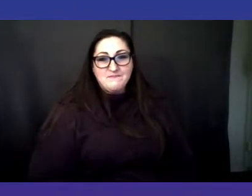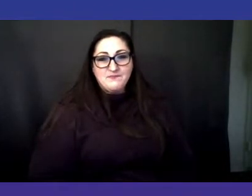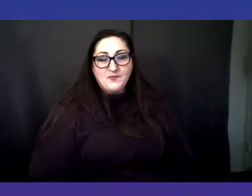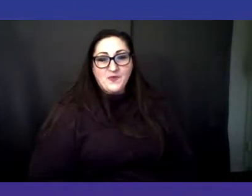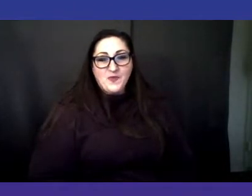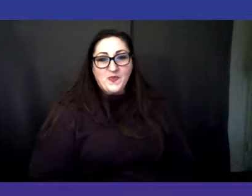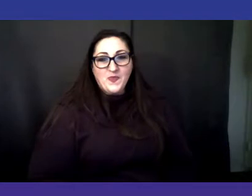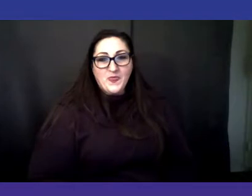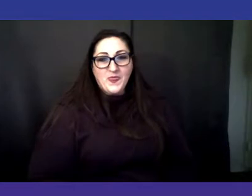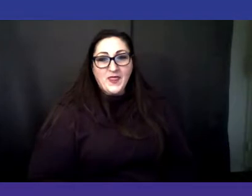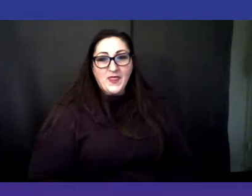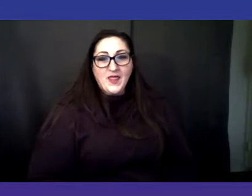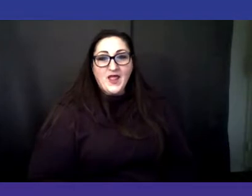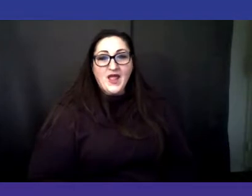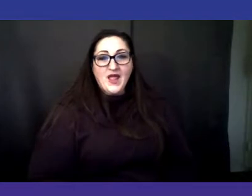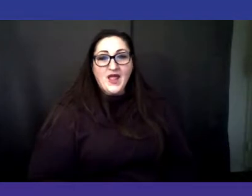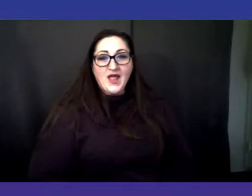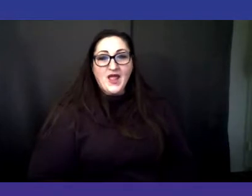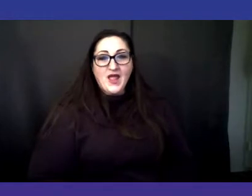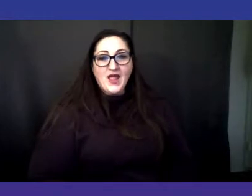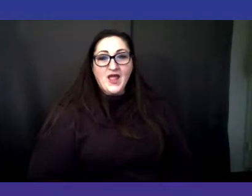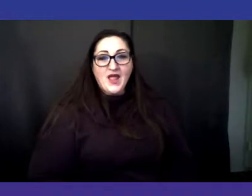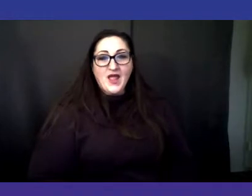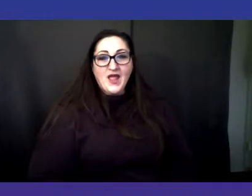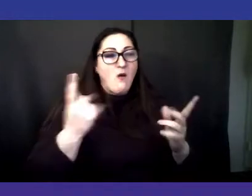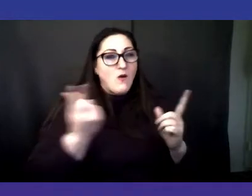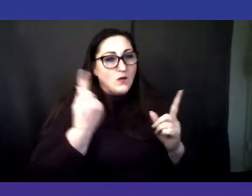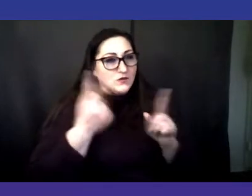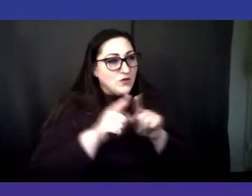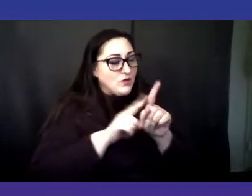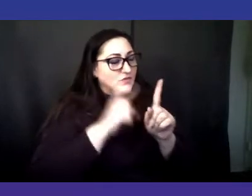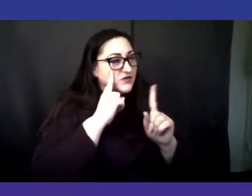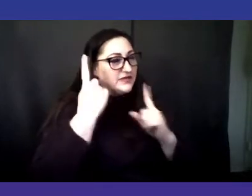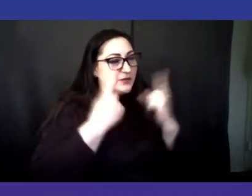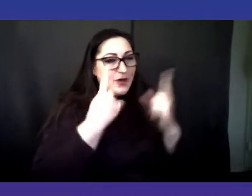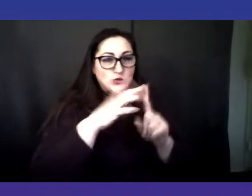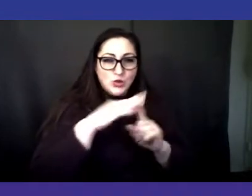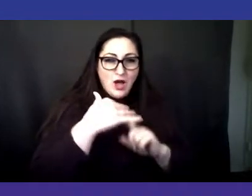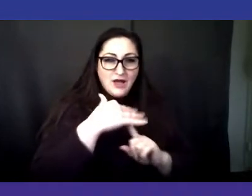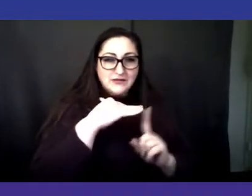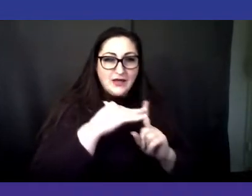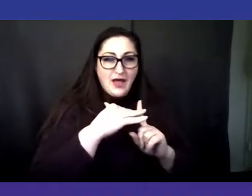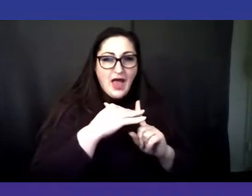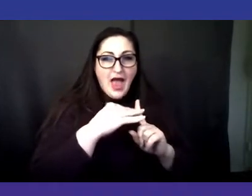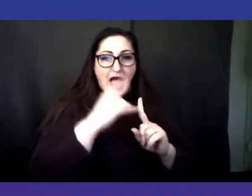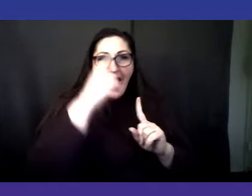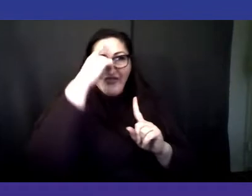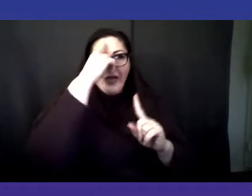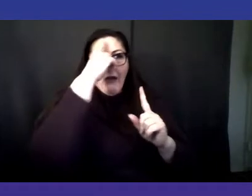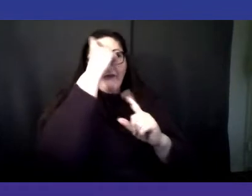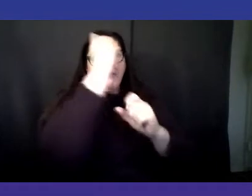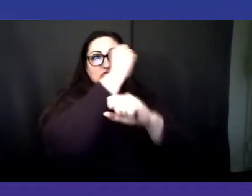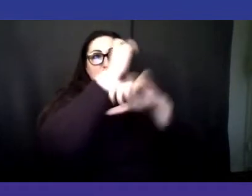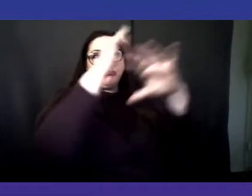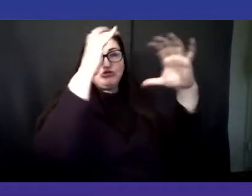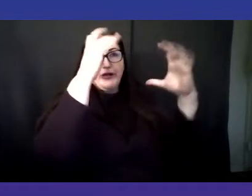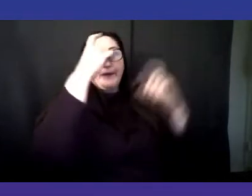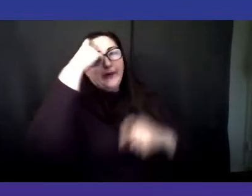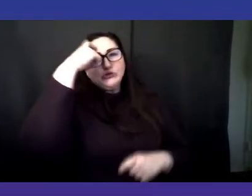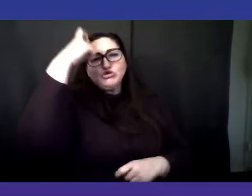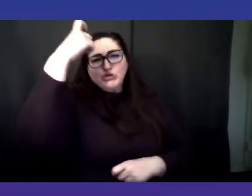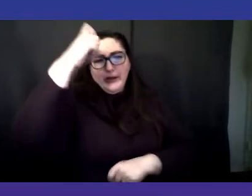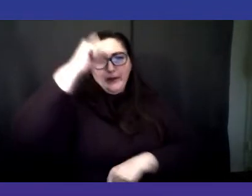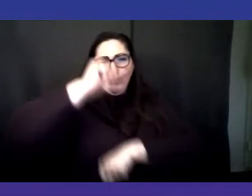also contextualize. I realize I didn't say this. I think of dream work as the kind of balancing energy to